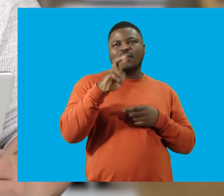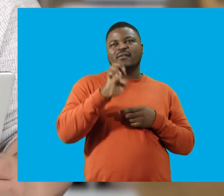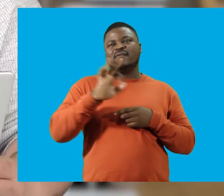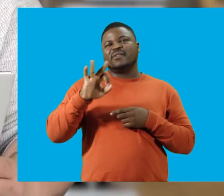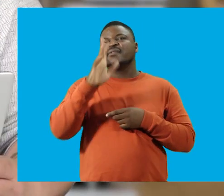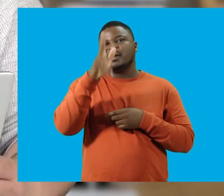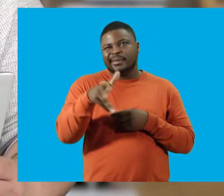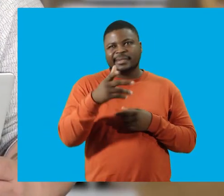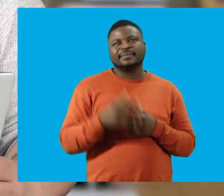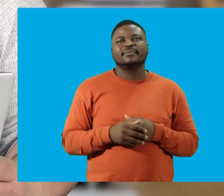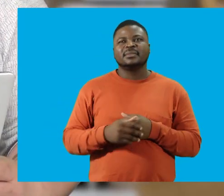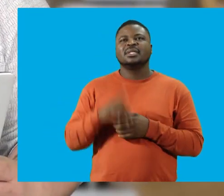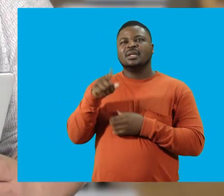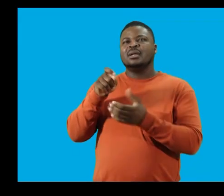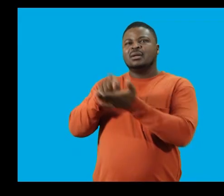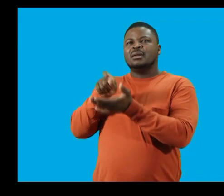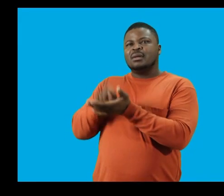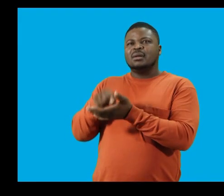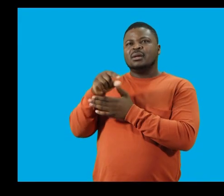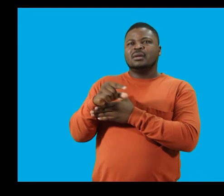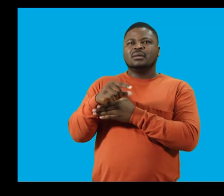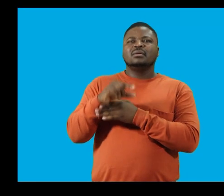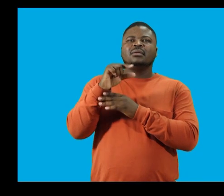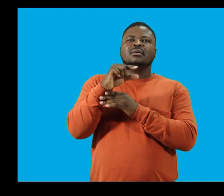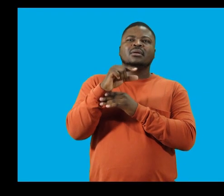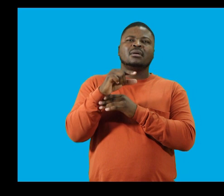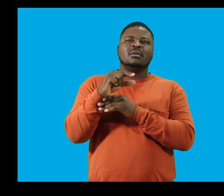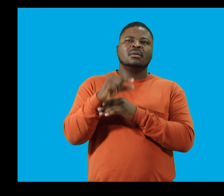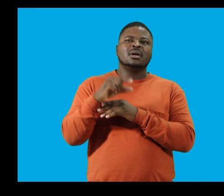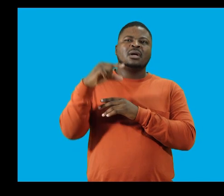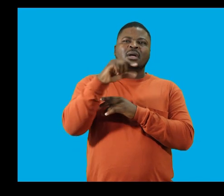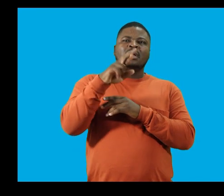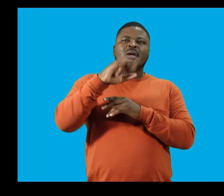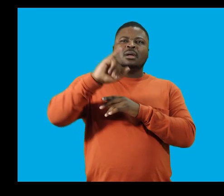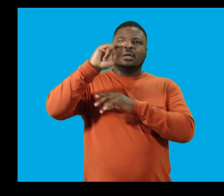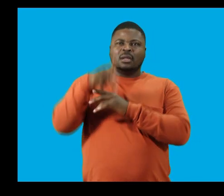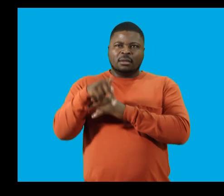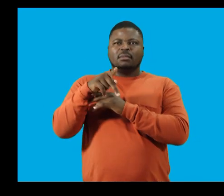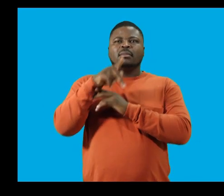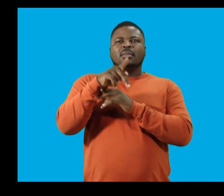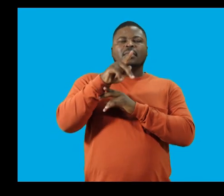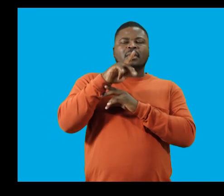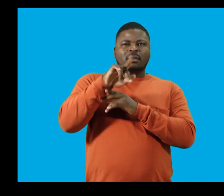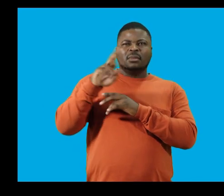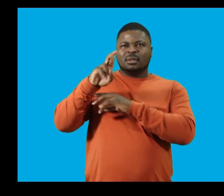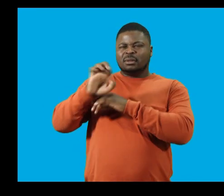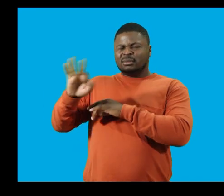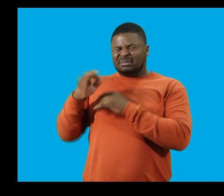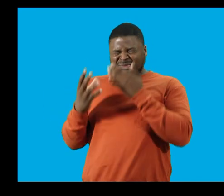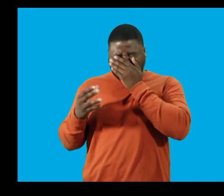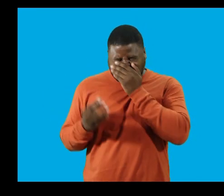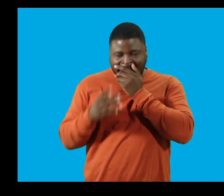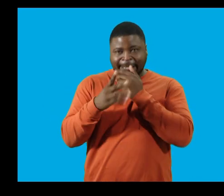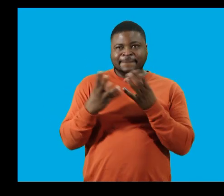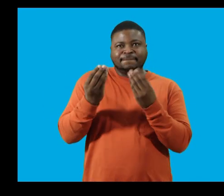for a grid reference. Write down the grid reference of Vryheid. Now, as far as I know, Vryheid is